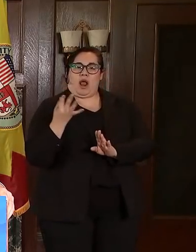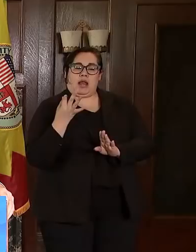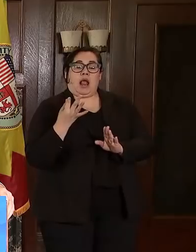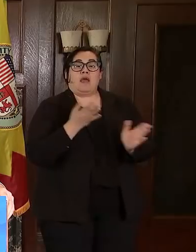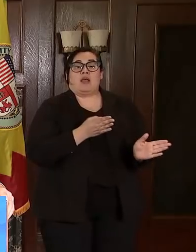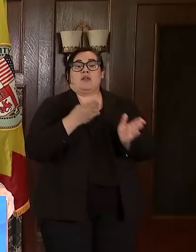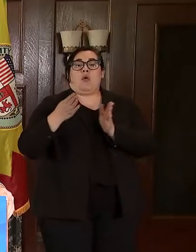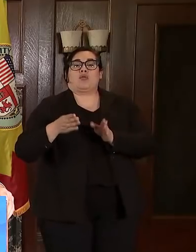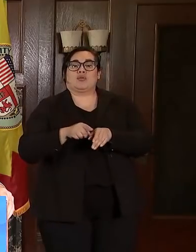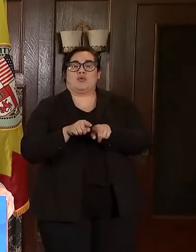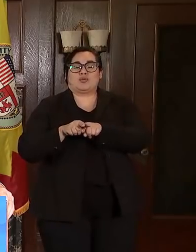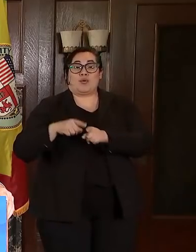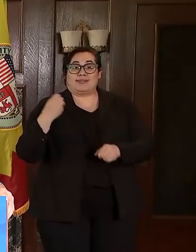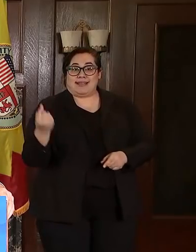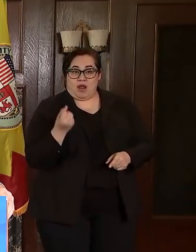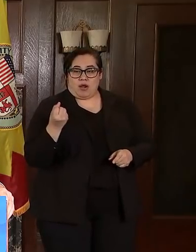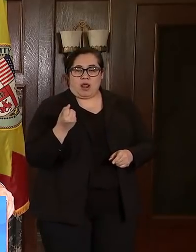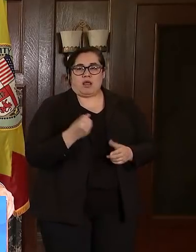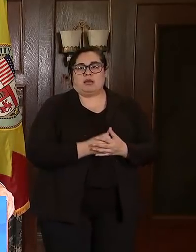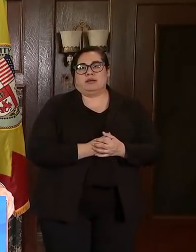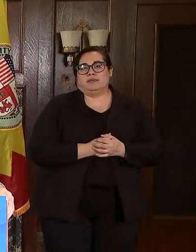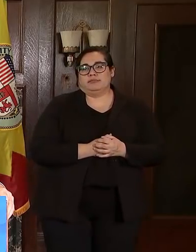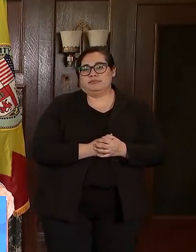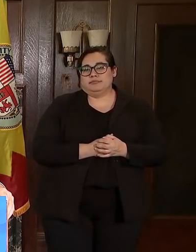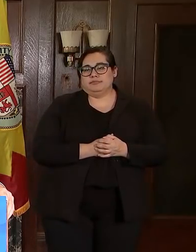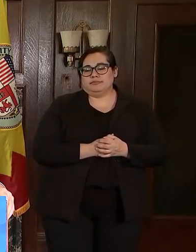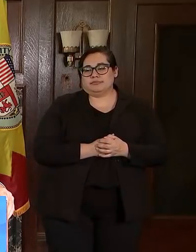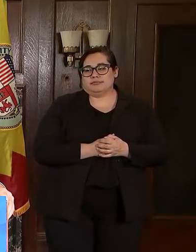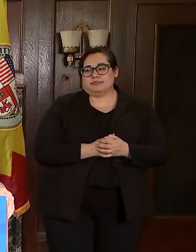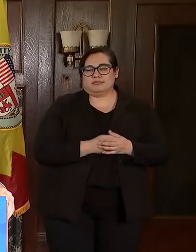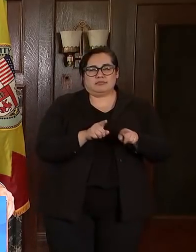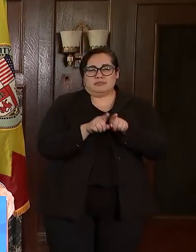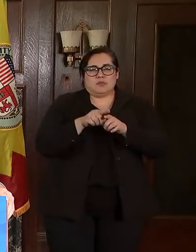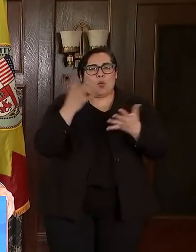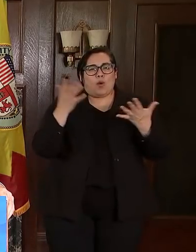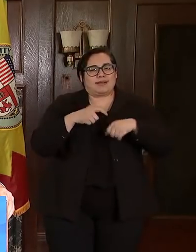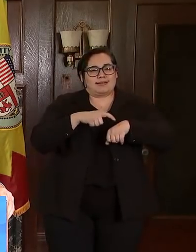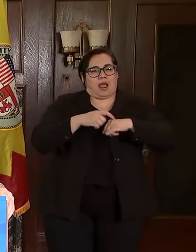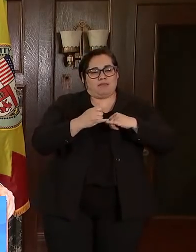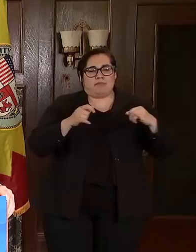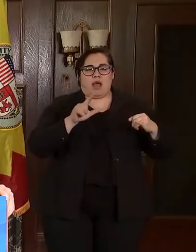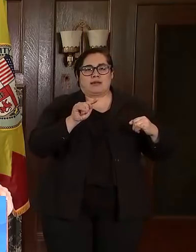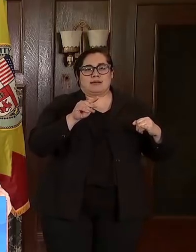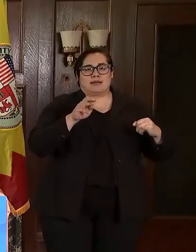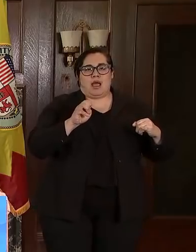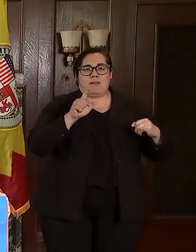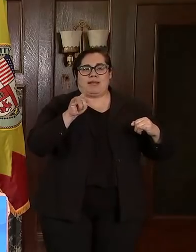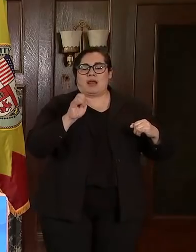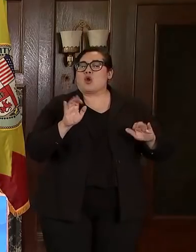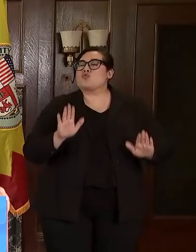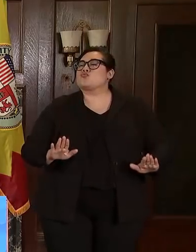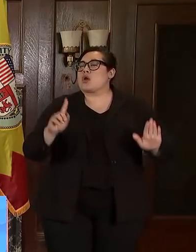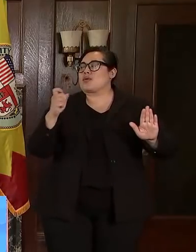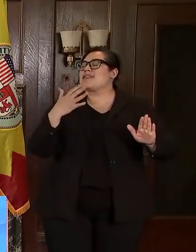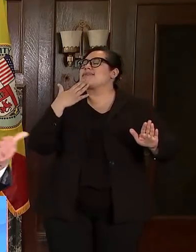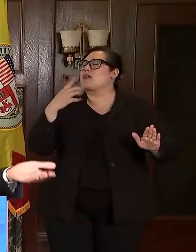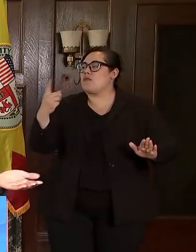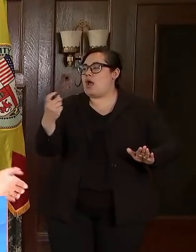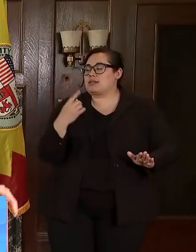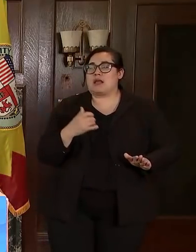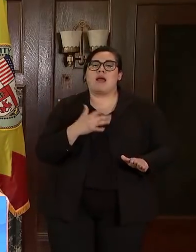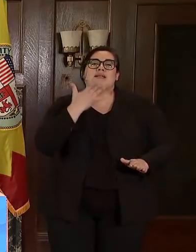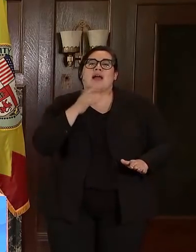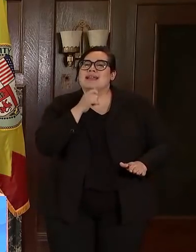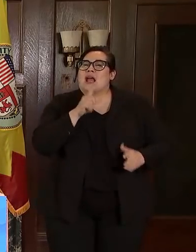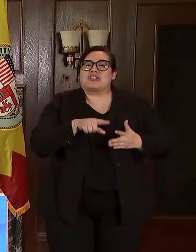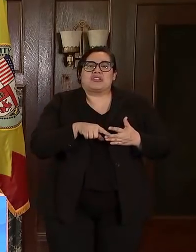Saturday are following these guidelines? Great question, and thank you for asking it. Luckily, we're not starting